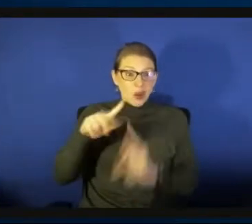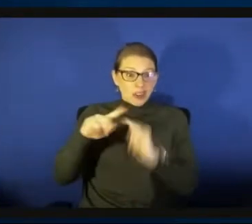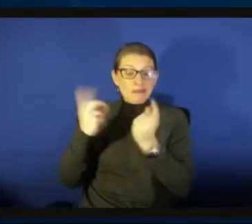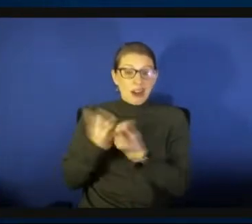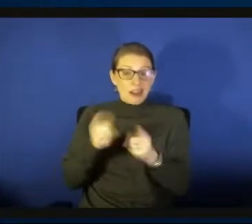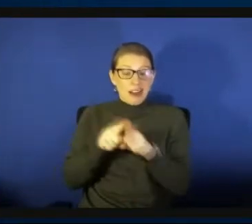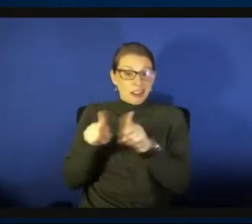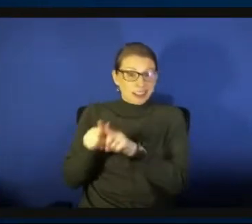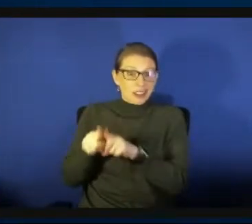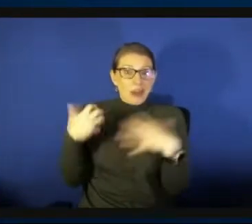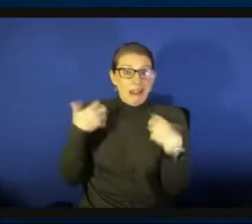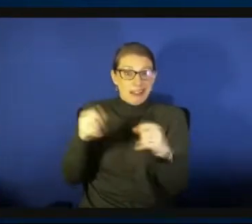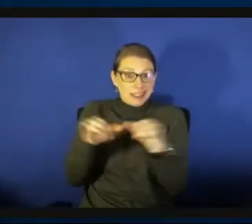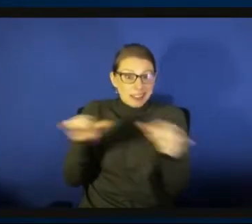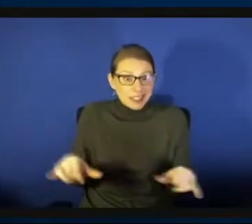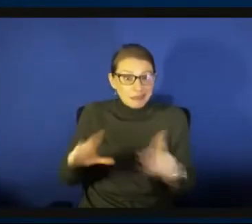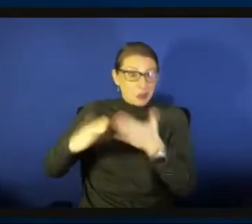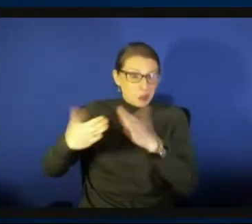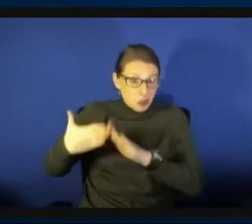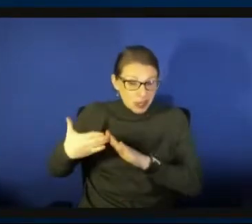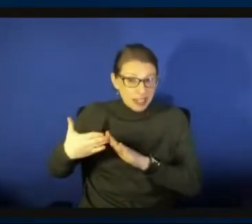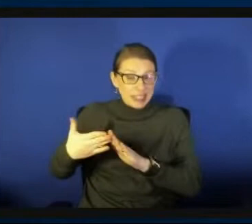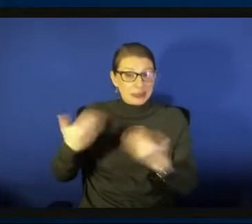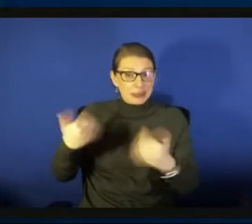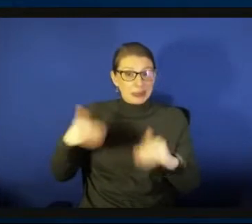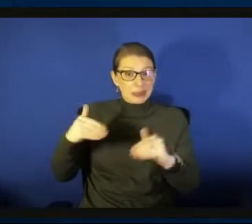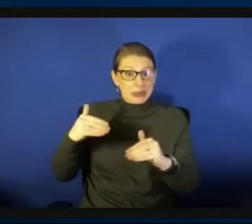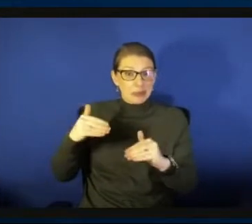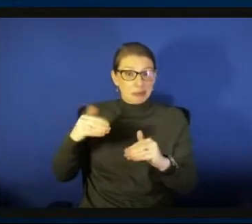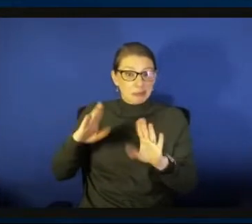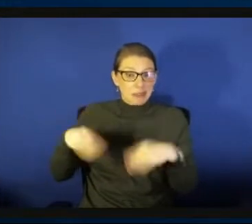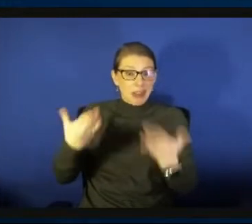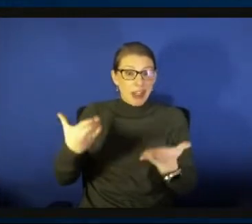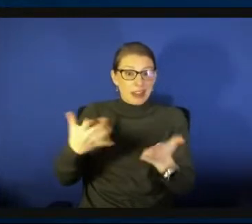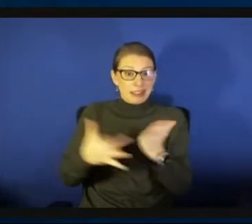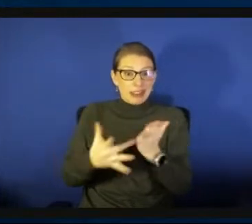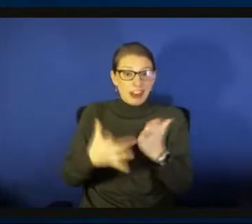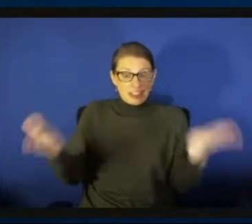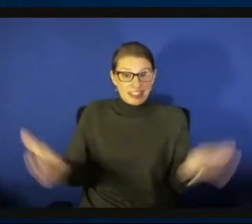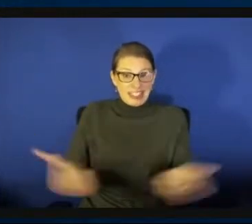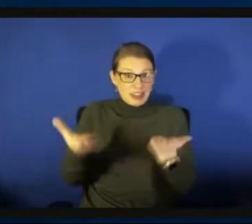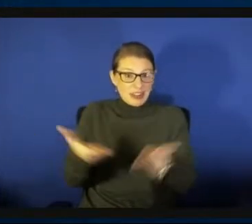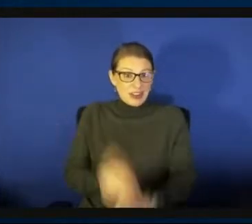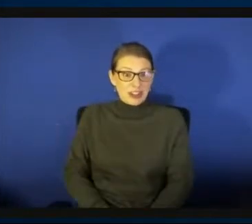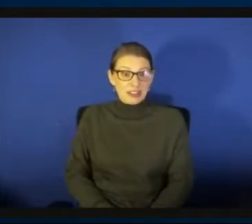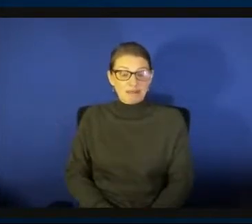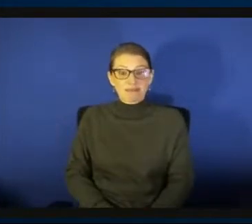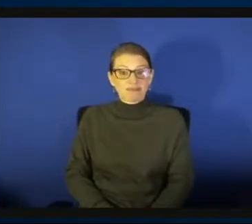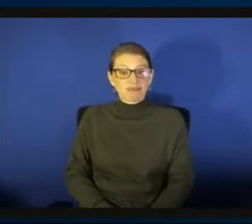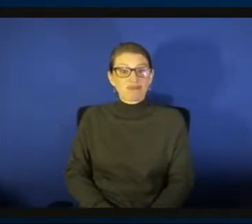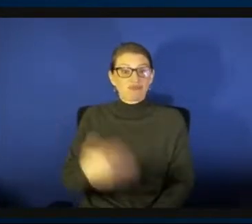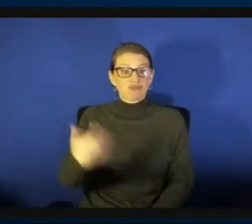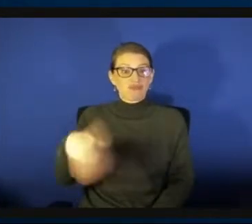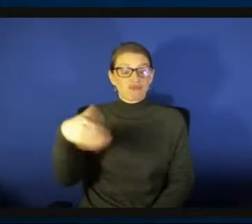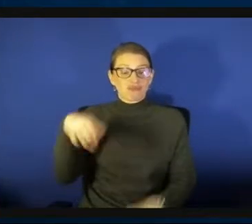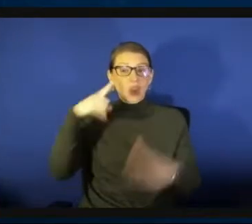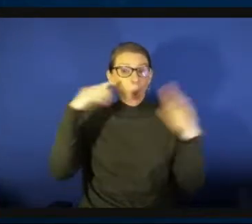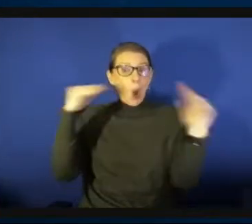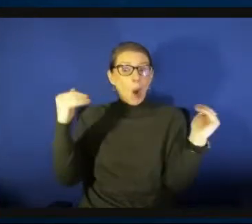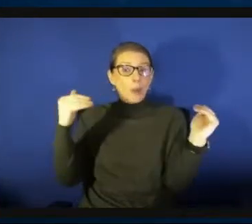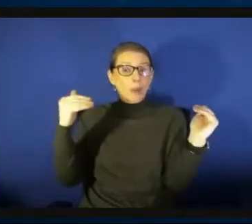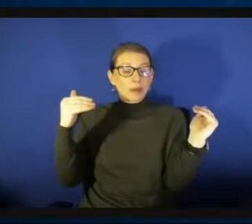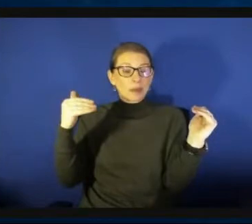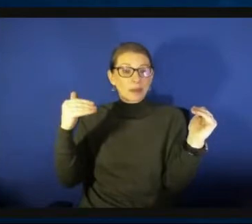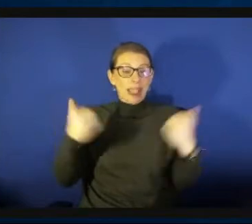our community to bring this technology here. And again, a sign of hope that families like Roma's family